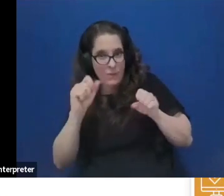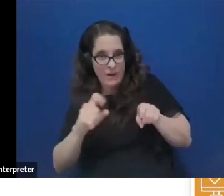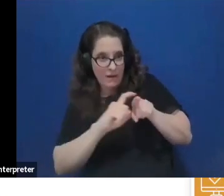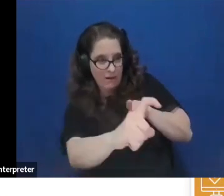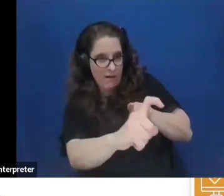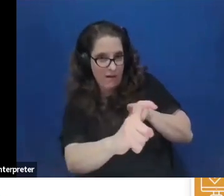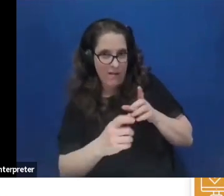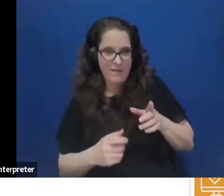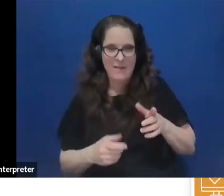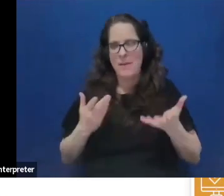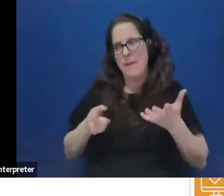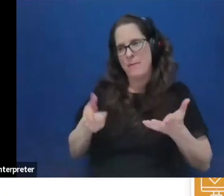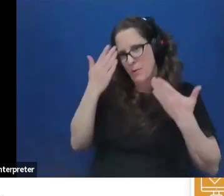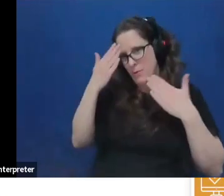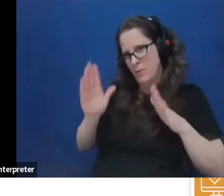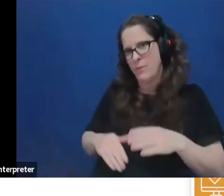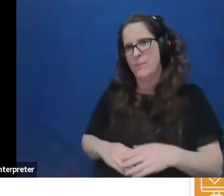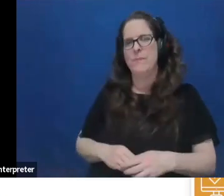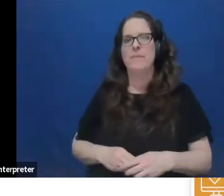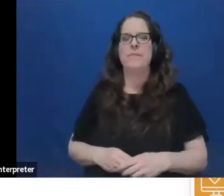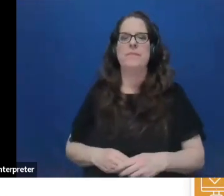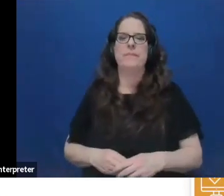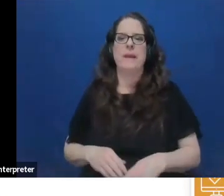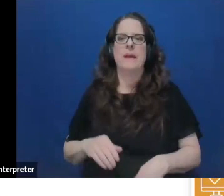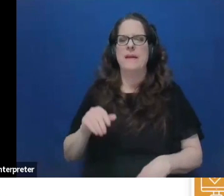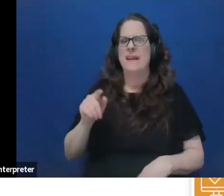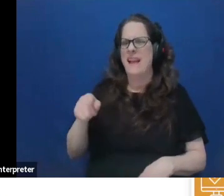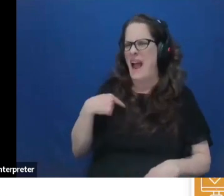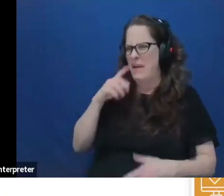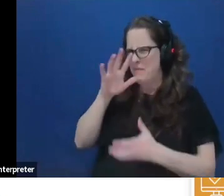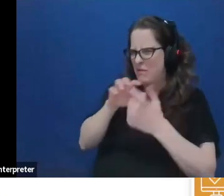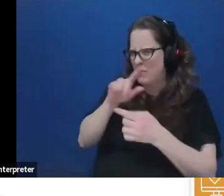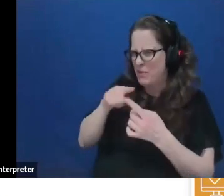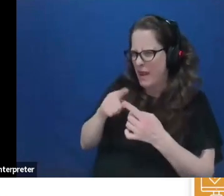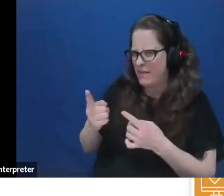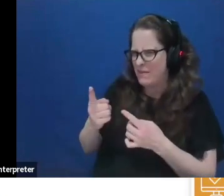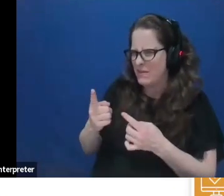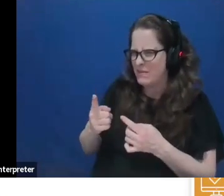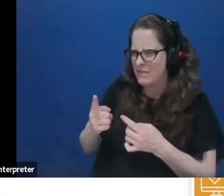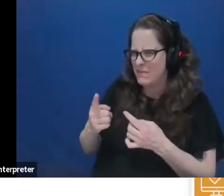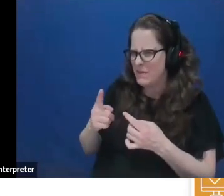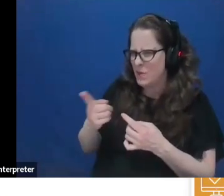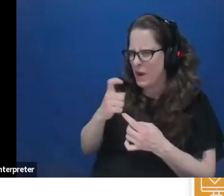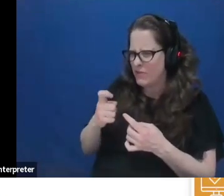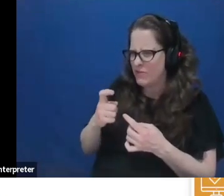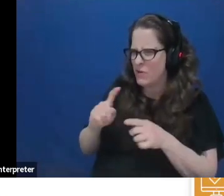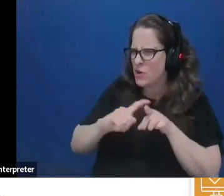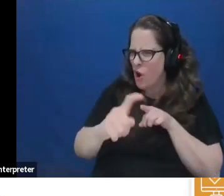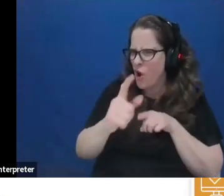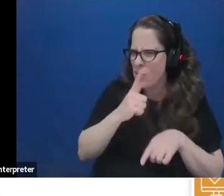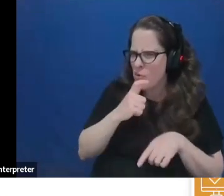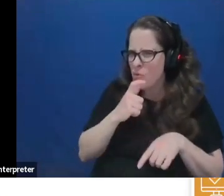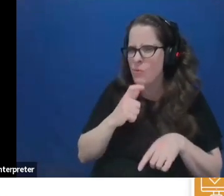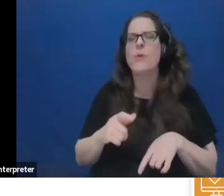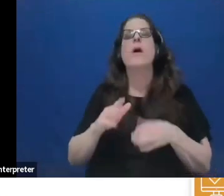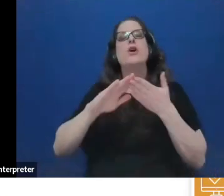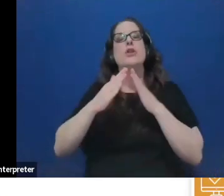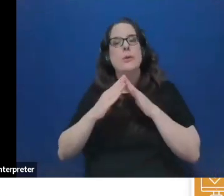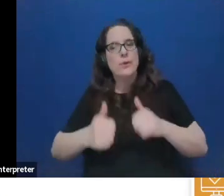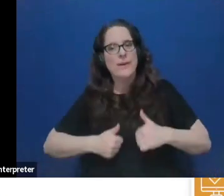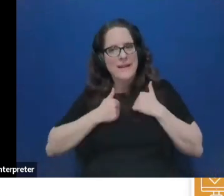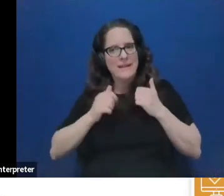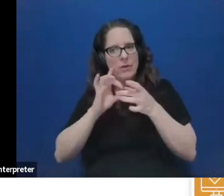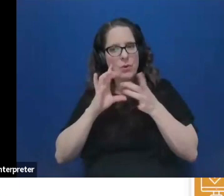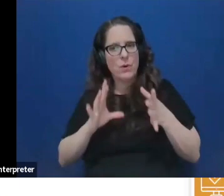You might not know that Oh, answer. I'm kind of confused by the question. Can they call who? The community living